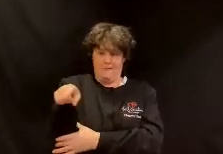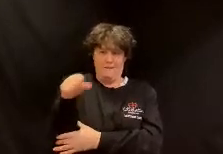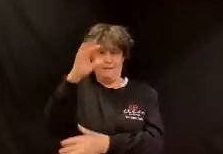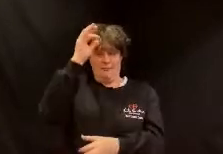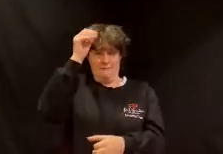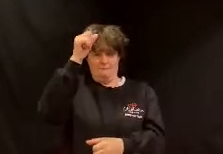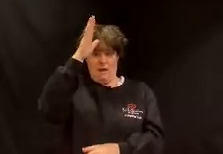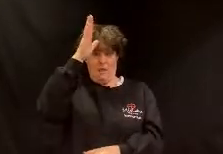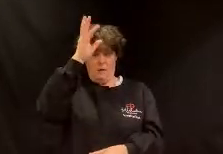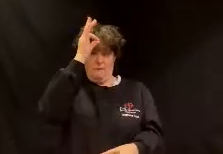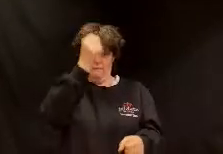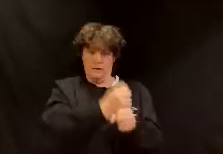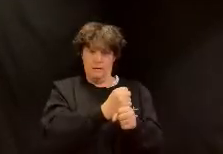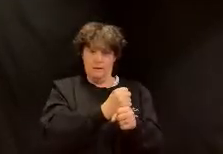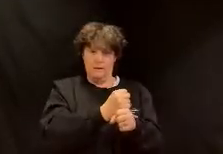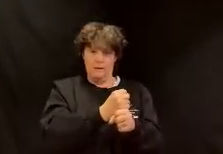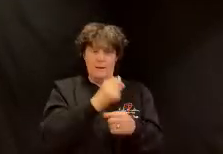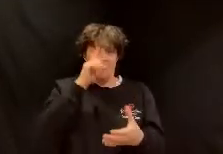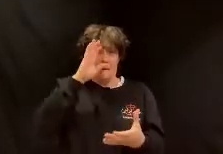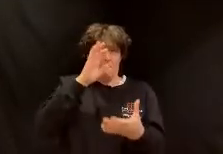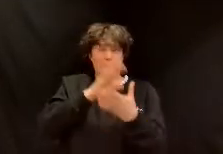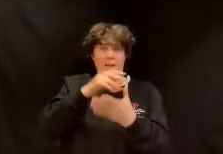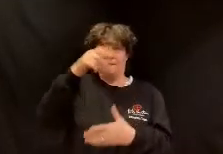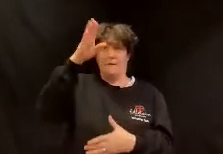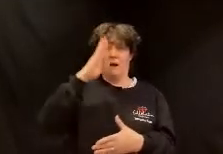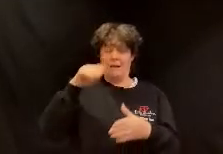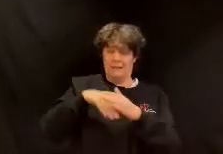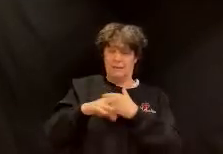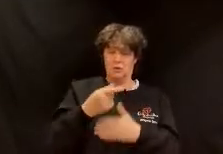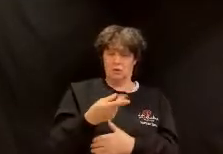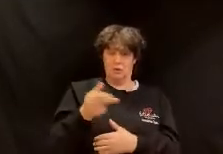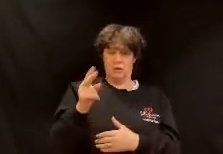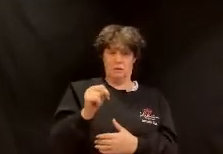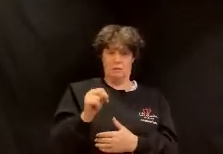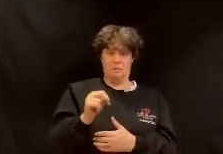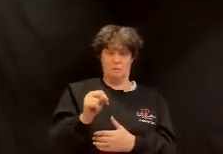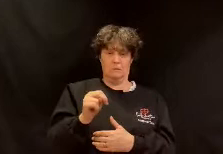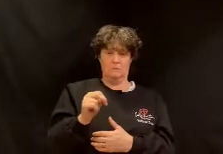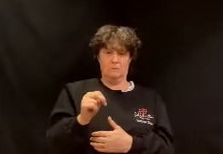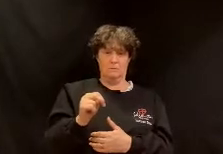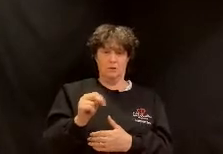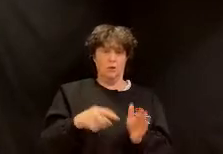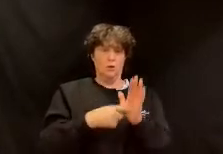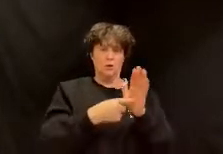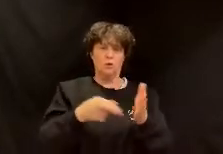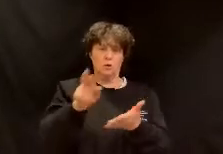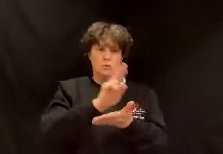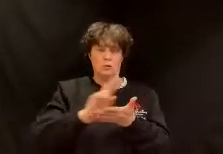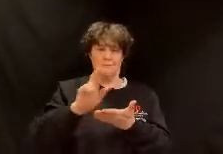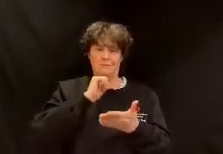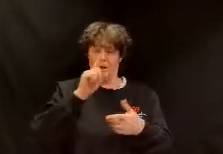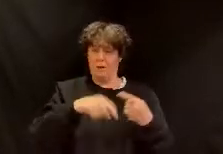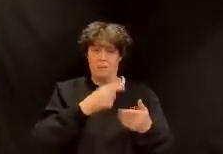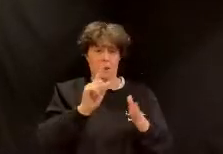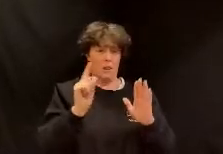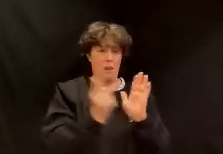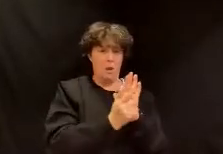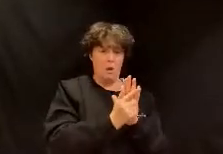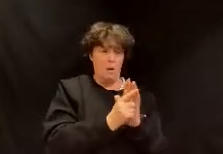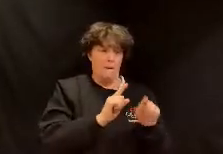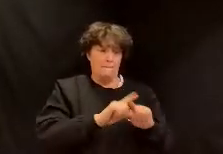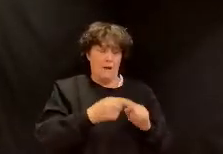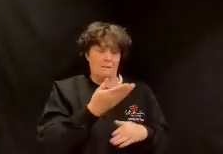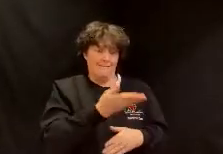Because Abraham believed God in Genesis, and it was accounted to him for righteousness. It wasn't about law. It was about him